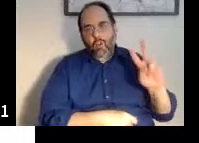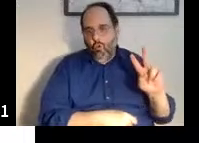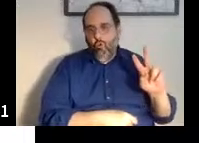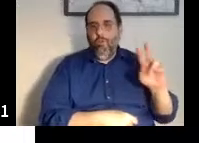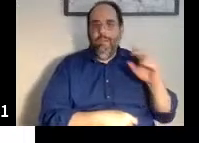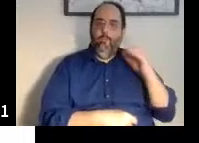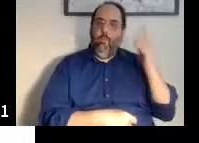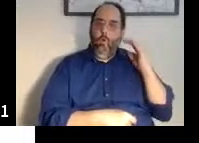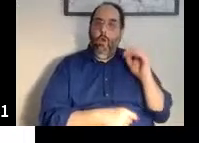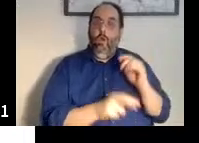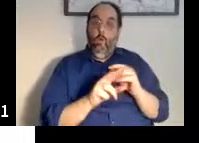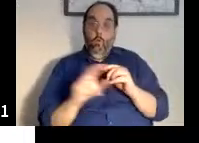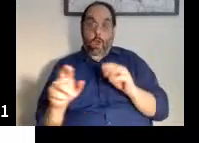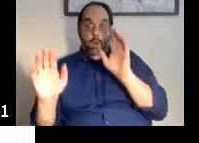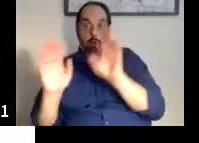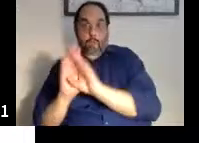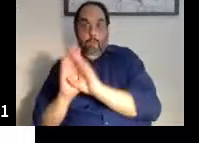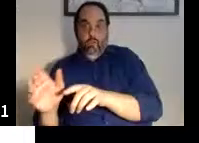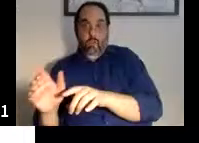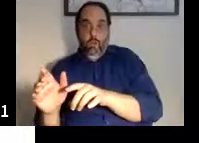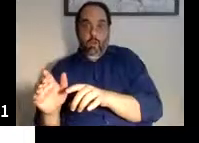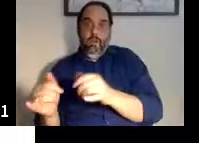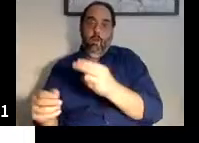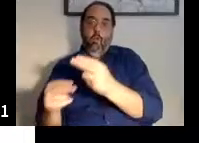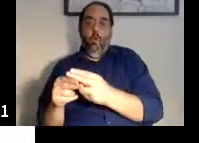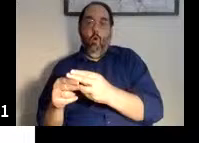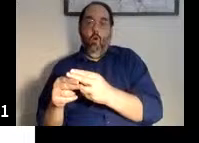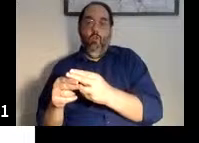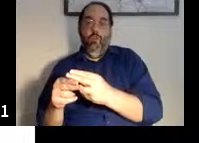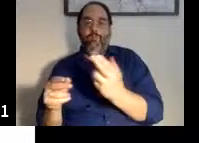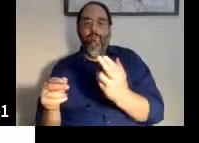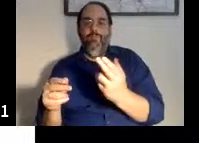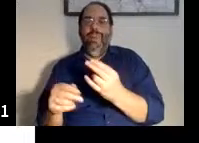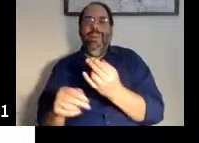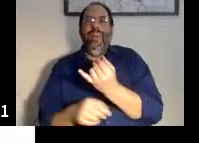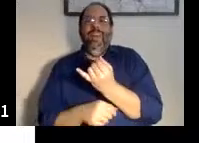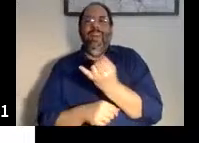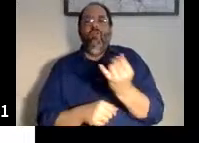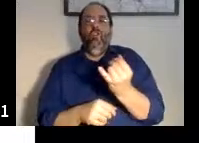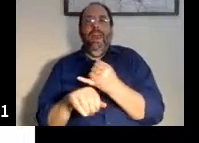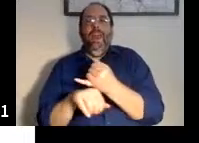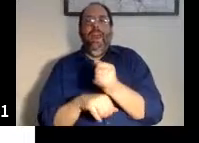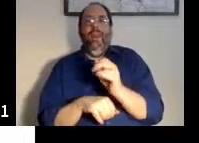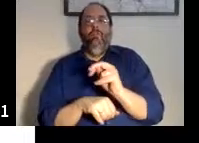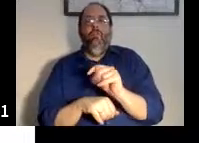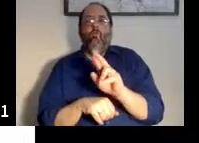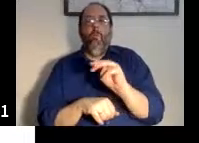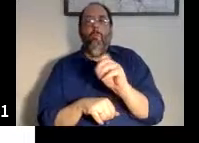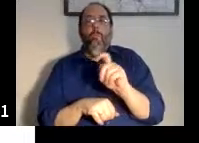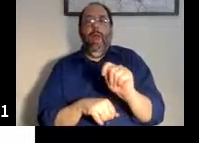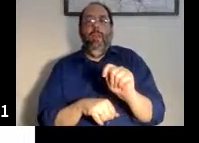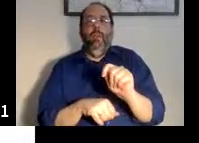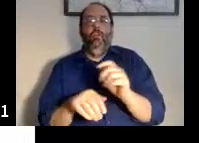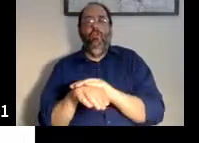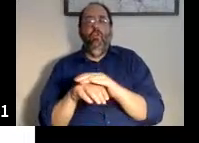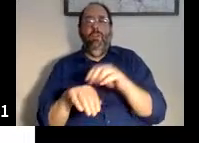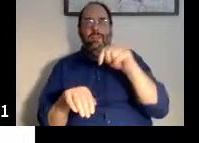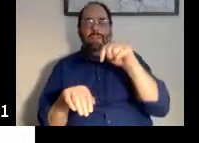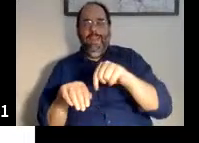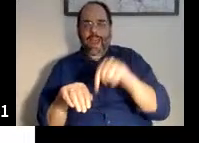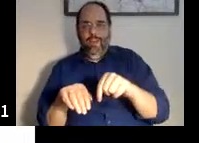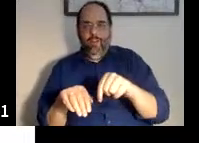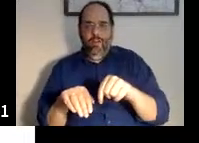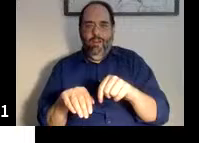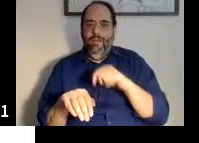on the right-hand side, the field test device is now called an instrumented surface indenter, not a rotational penetrometer, but most of you probably still remember it as a